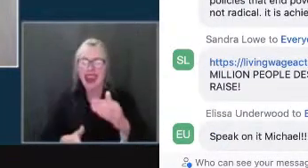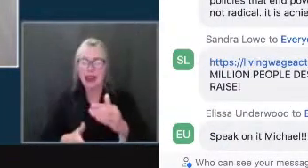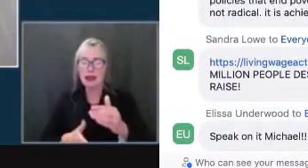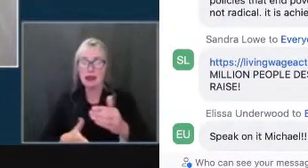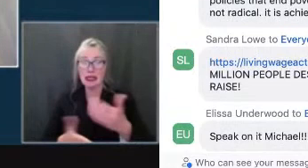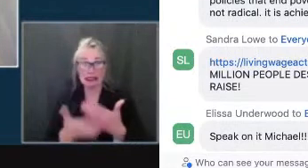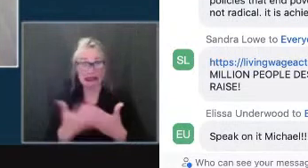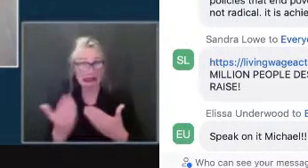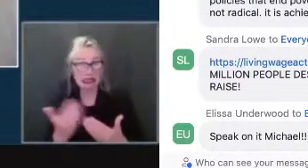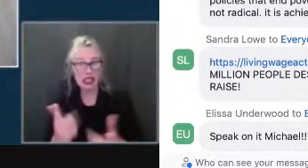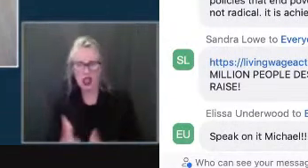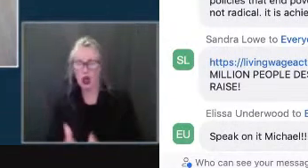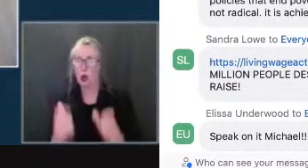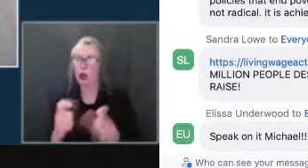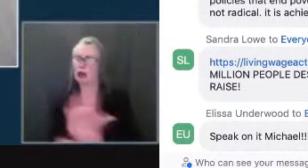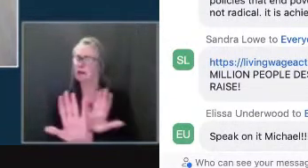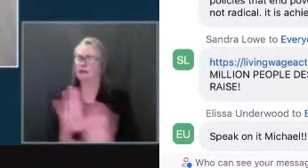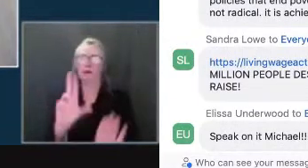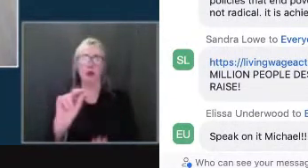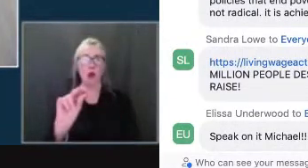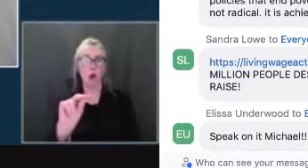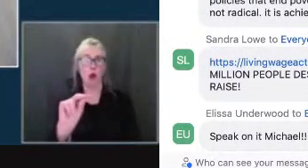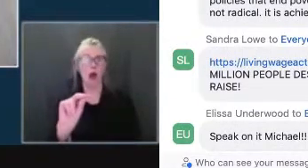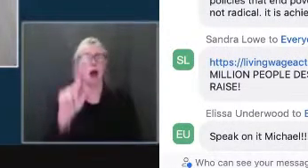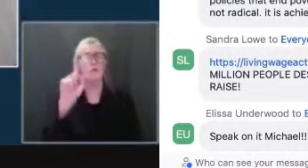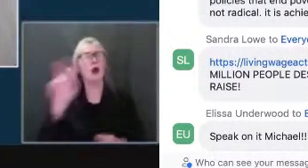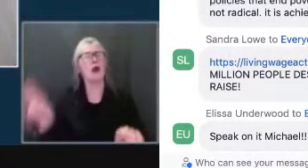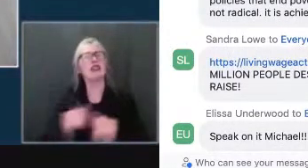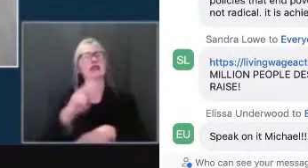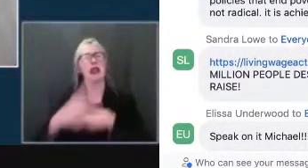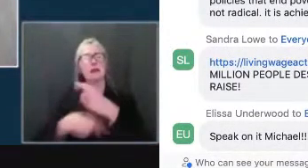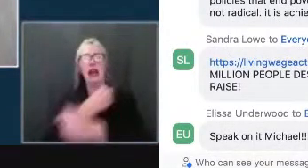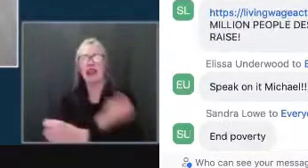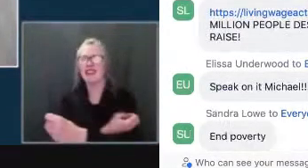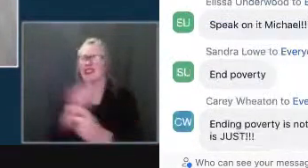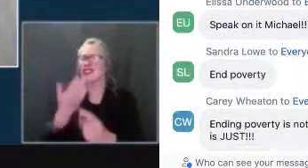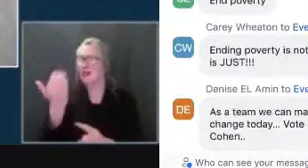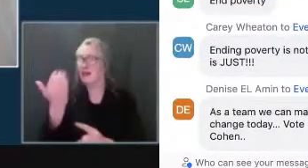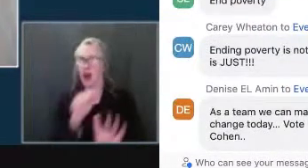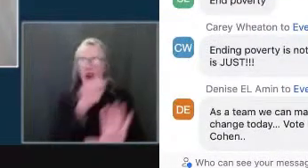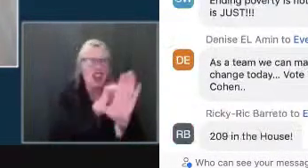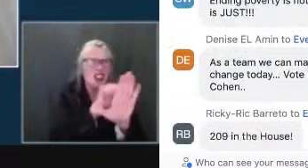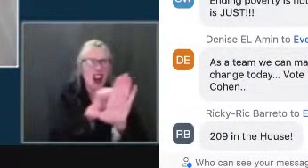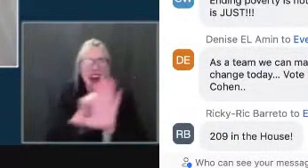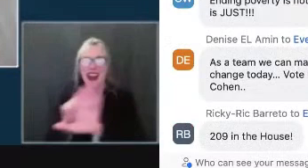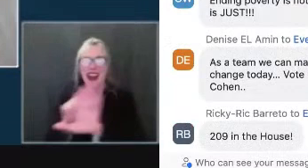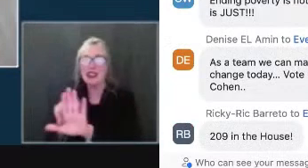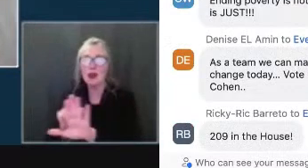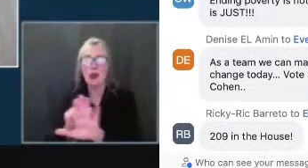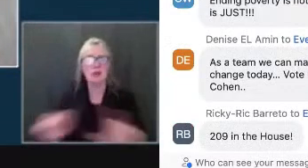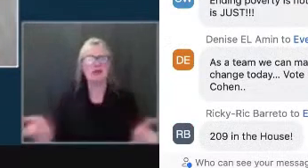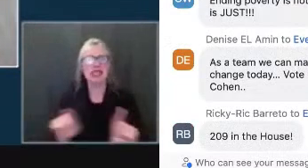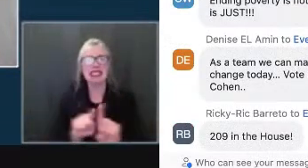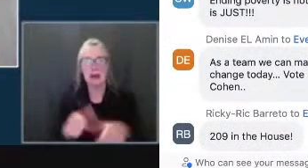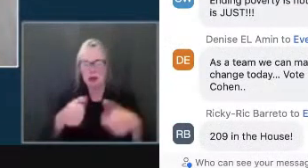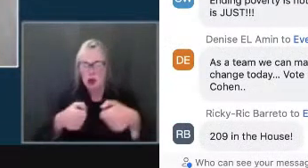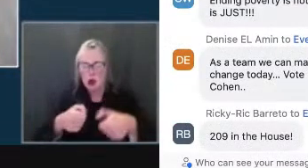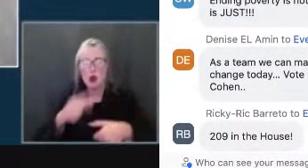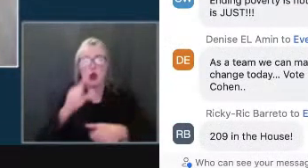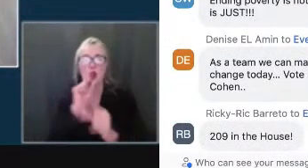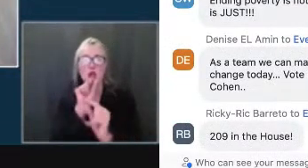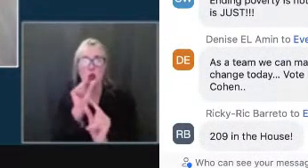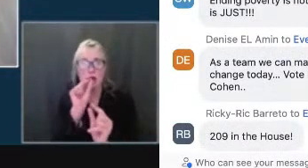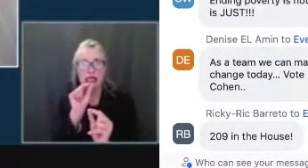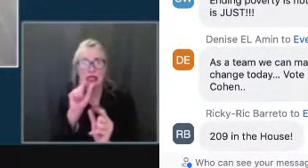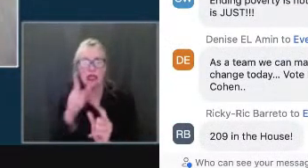quick. But together, with the same energy we use to knock on doors, with the same energy we use to tweet, with the same energy we use to